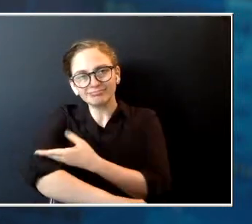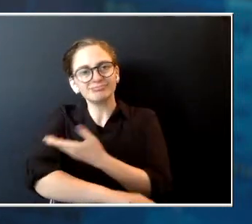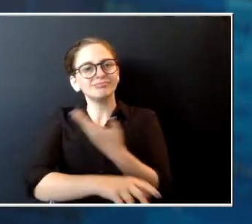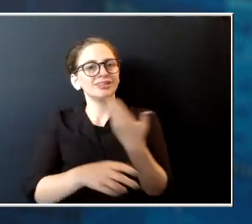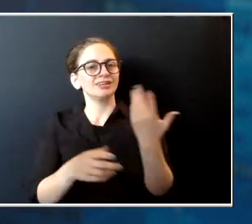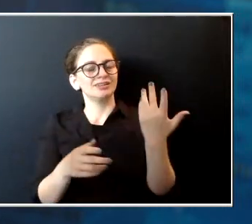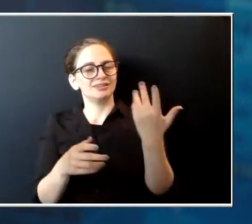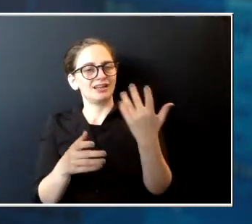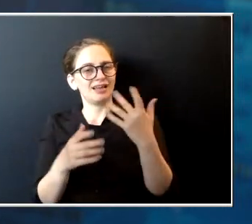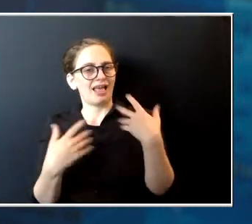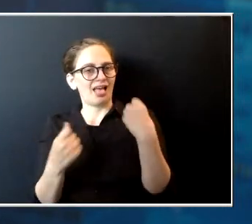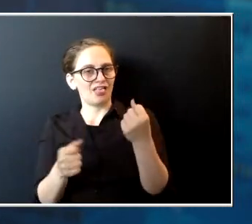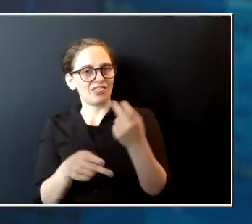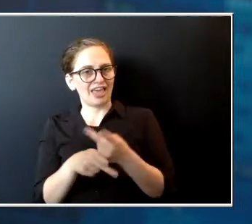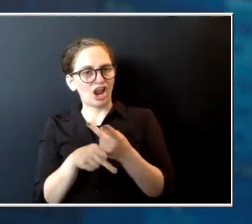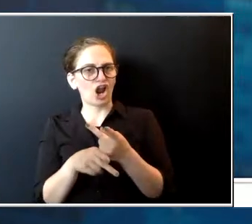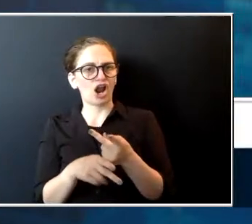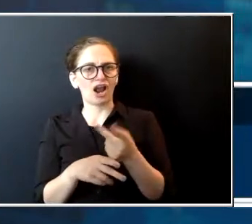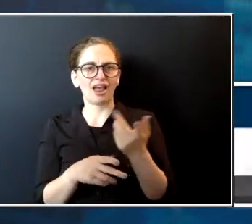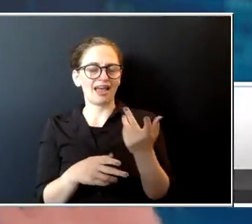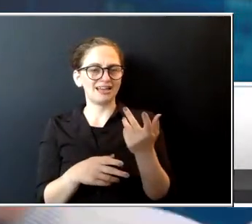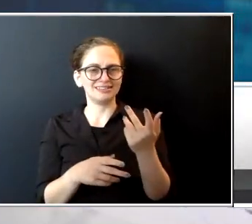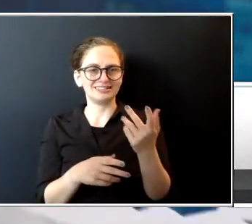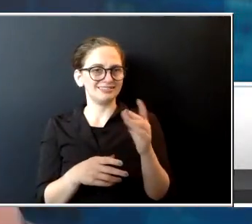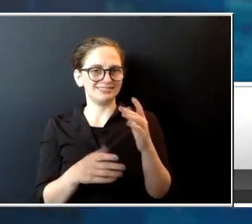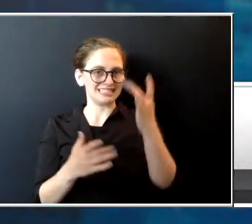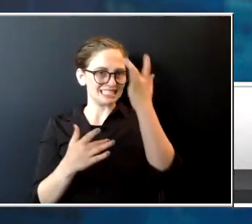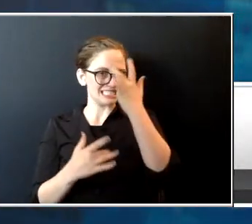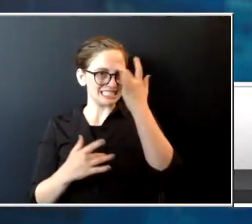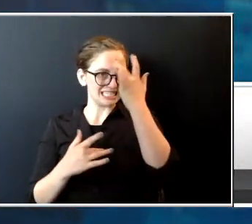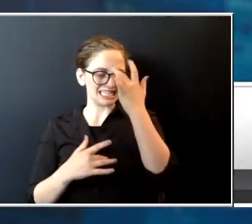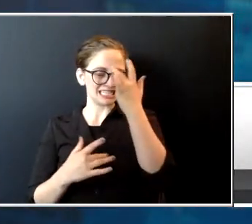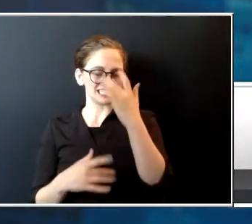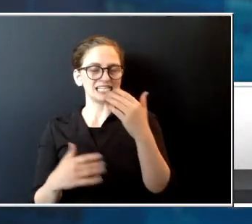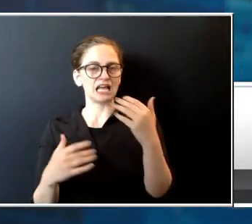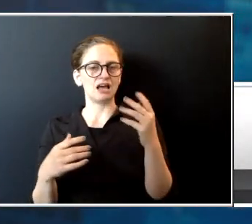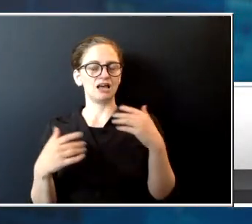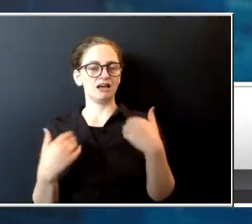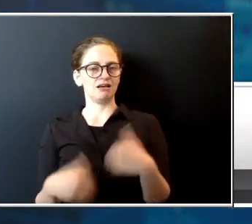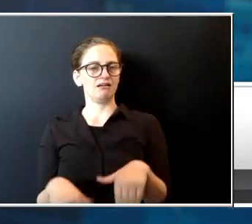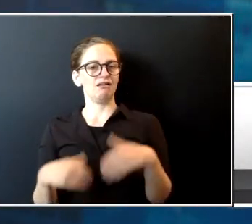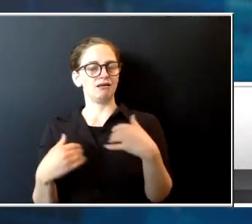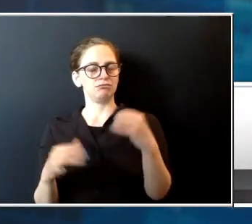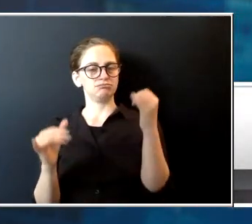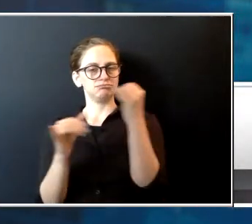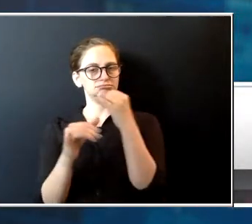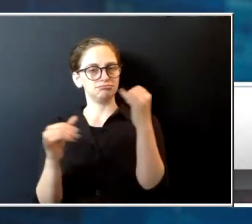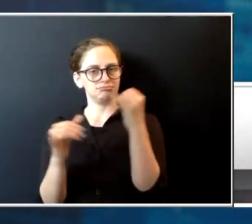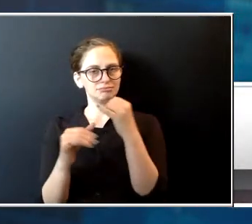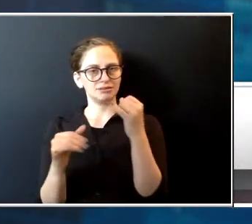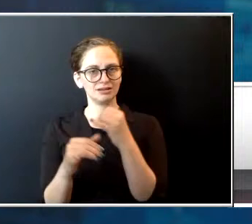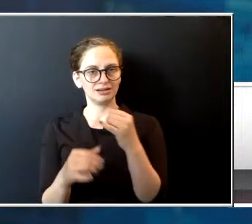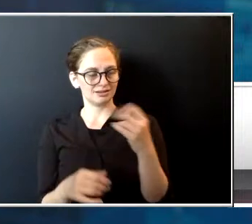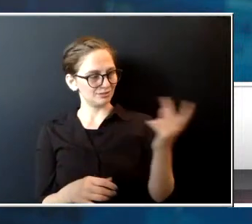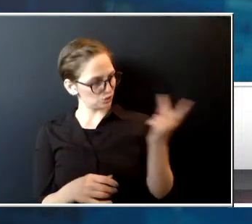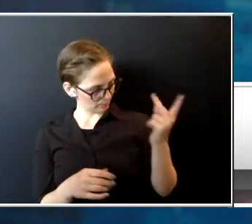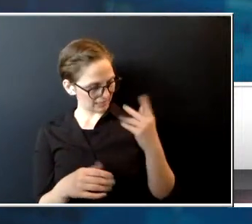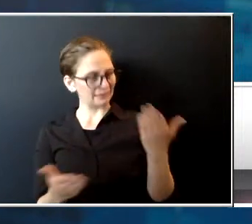it's crazy and how fast it's changing. And to our point, Peter, you and I have both been here a very long time. Actually, I've been here longer.